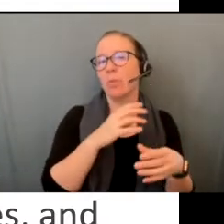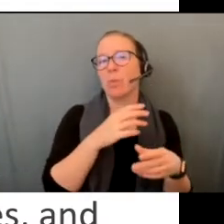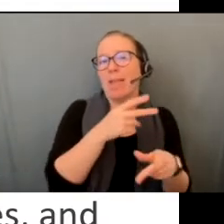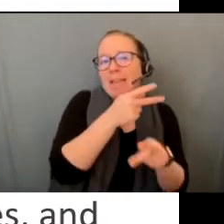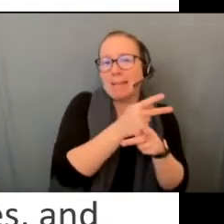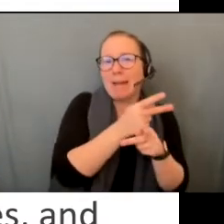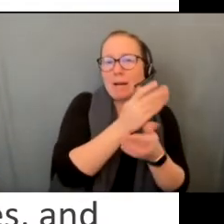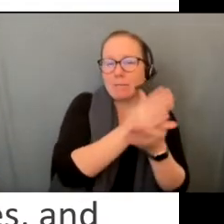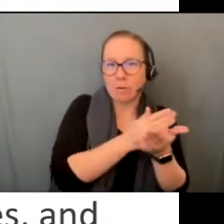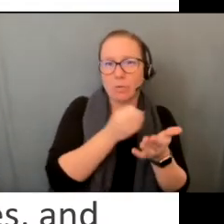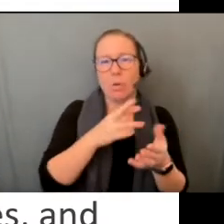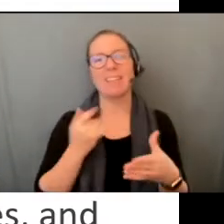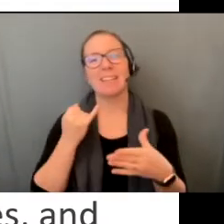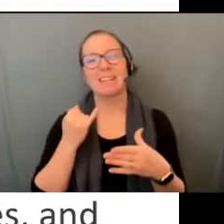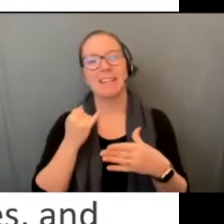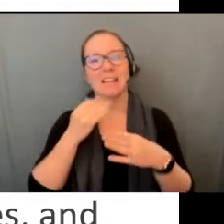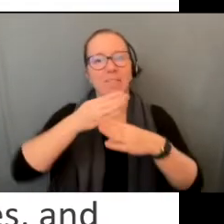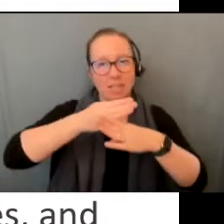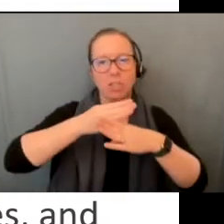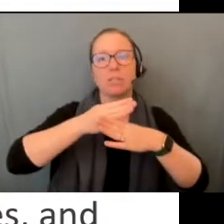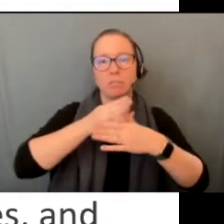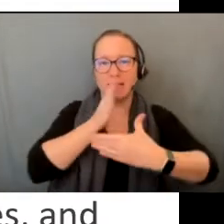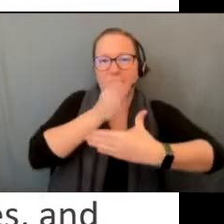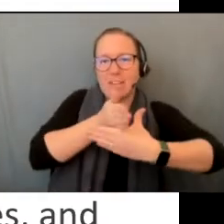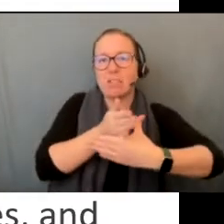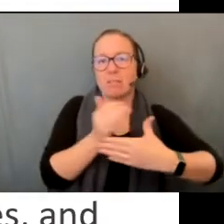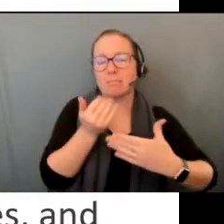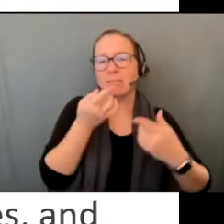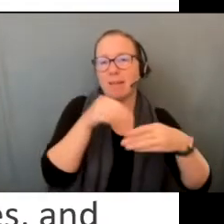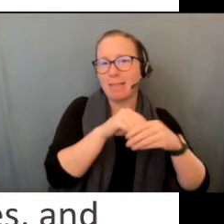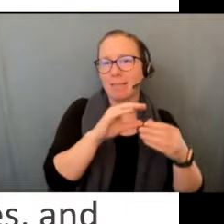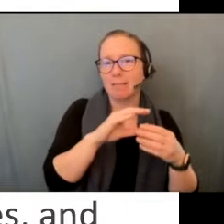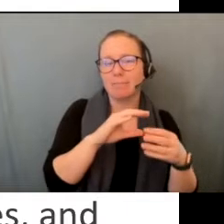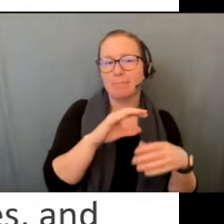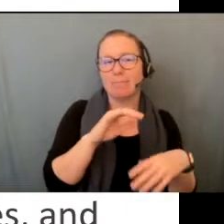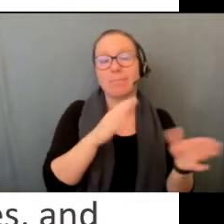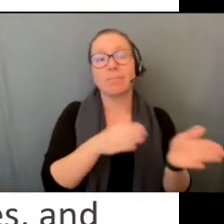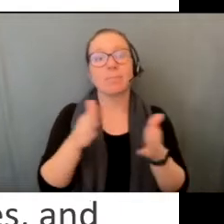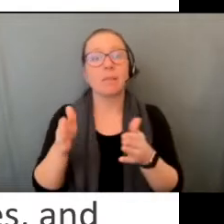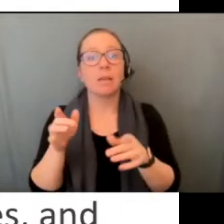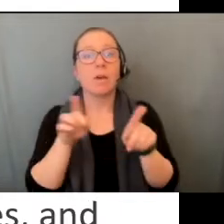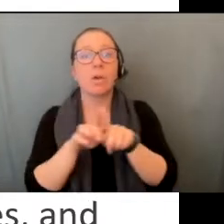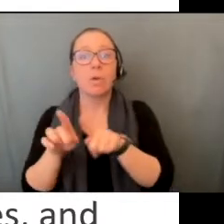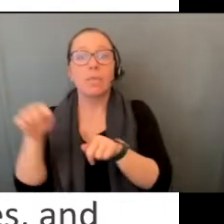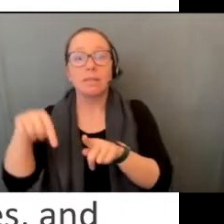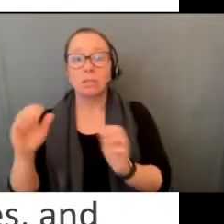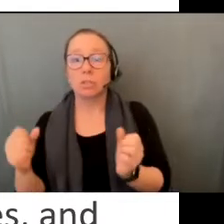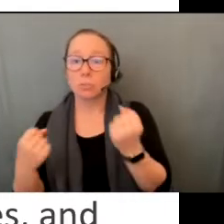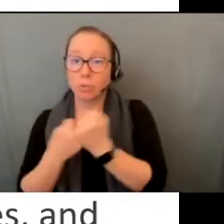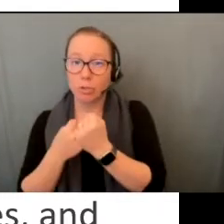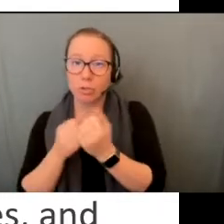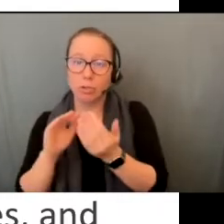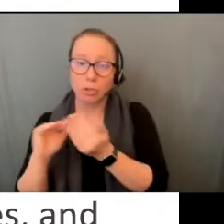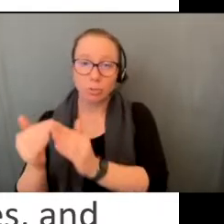happening in the community. Additionally, this work supports community-wide prevention efforts, and